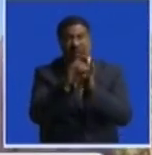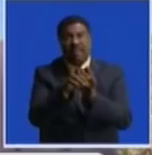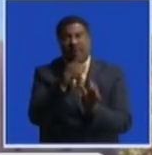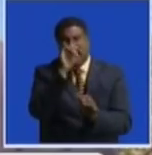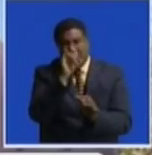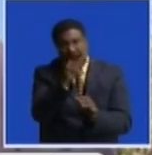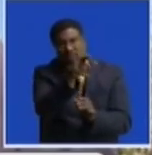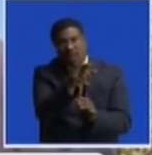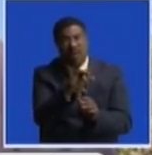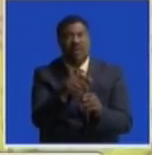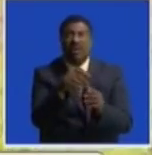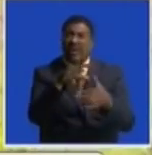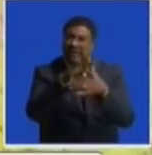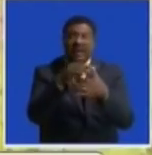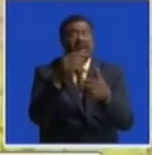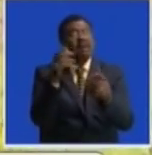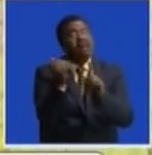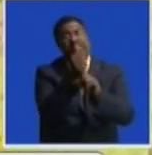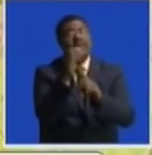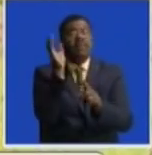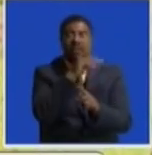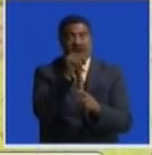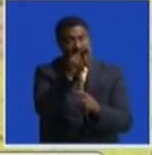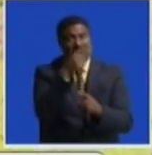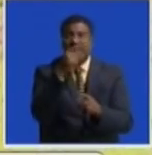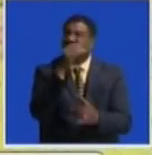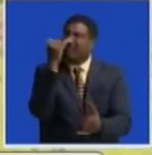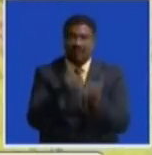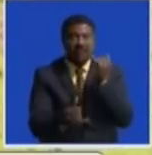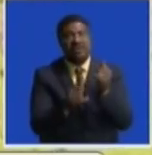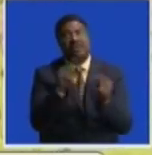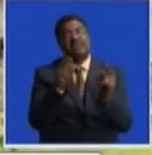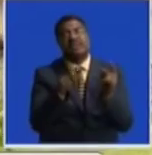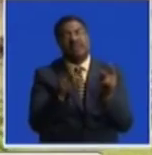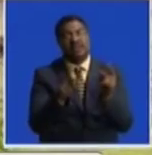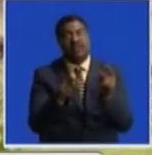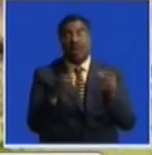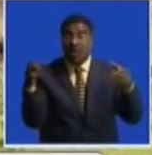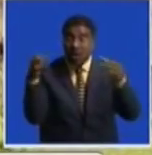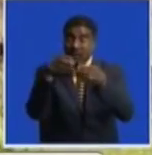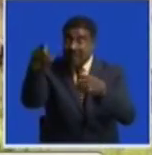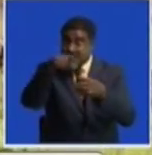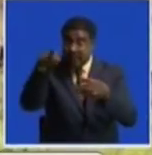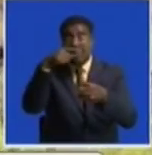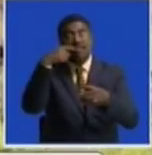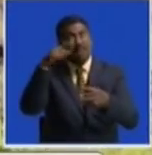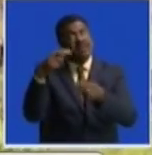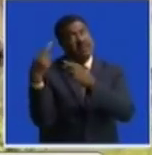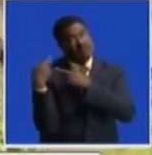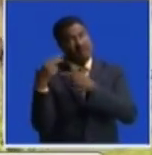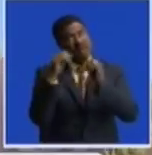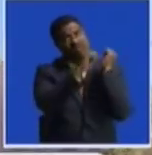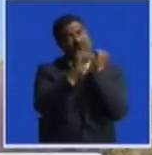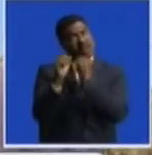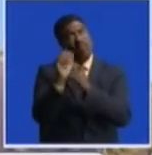things must come to an end. Reverend Dr. Sikwela also wants the community to take ownership of the national parks and help protect the